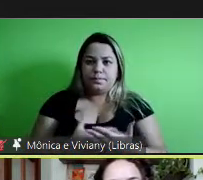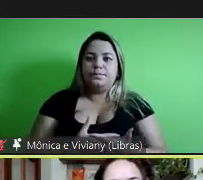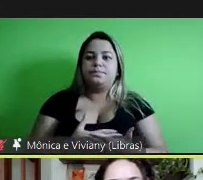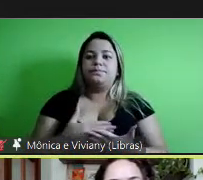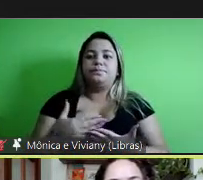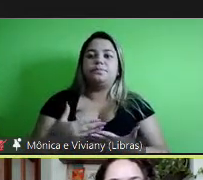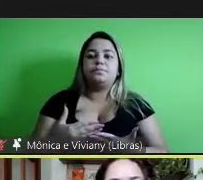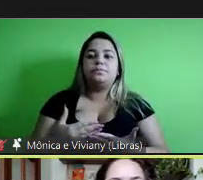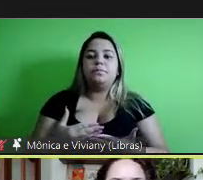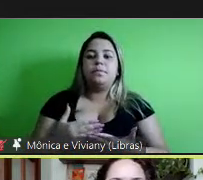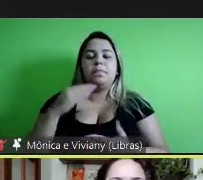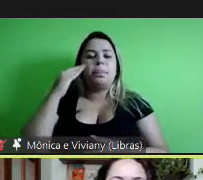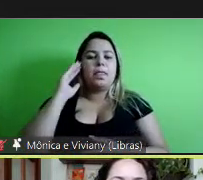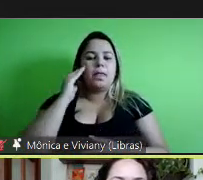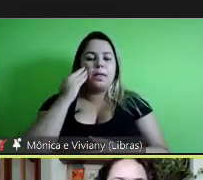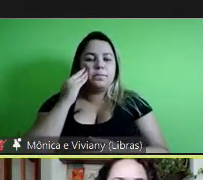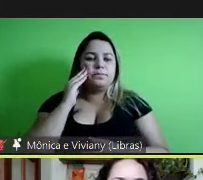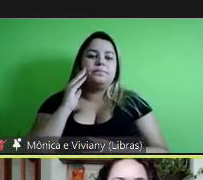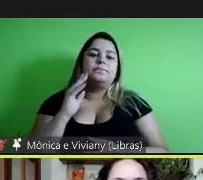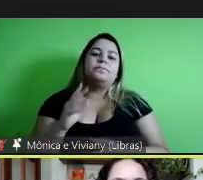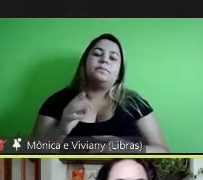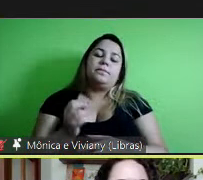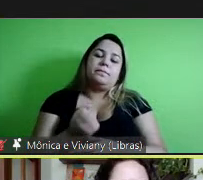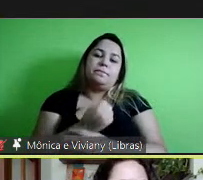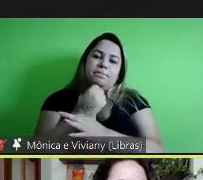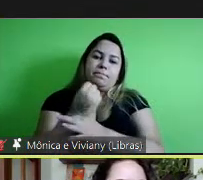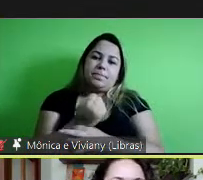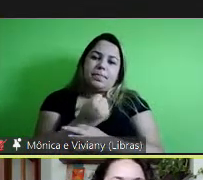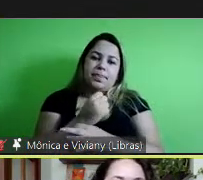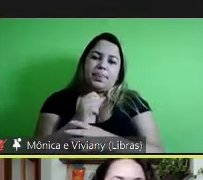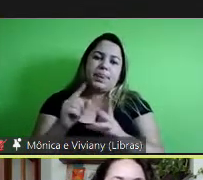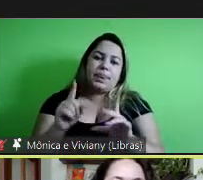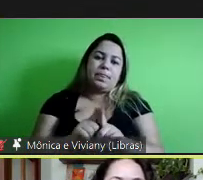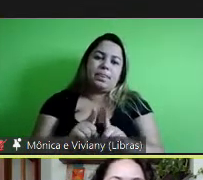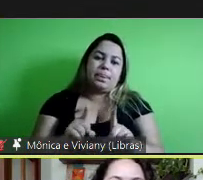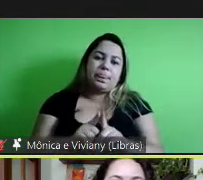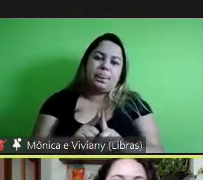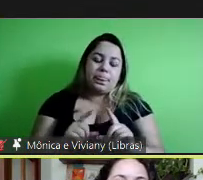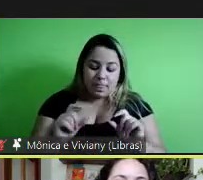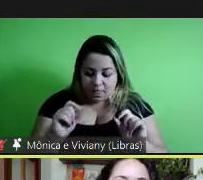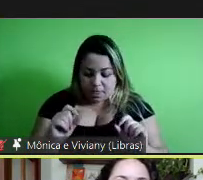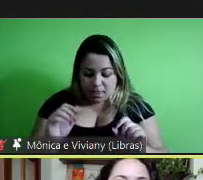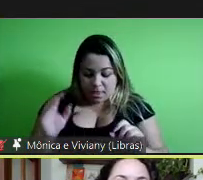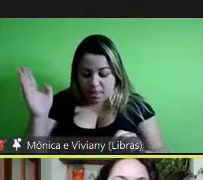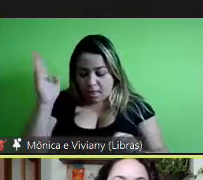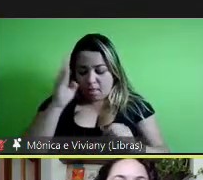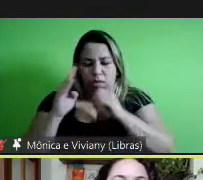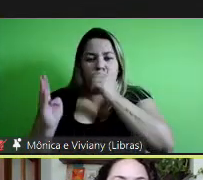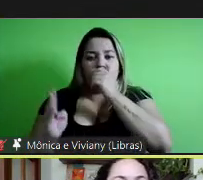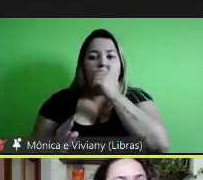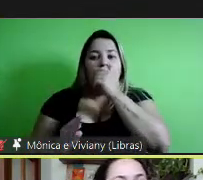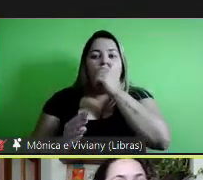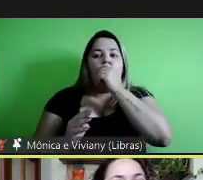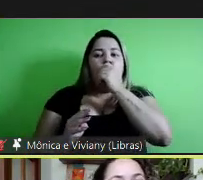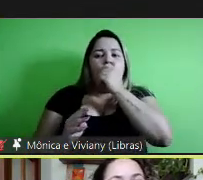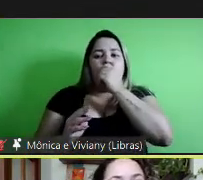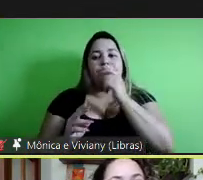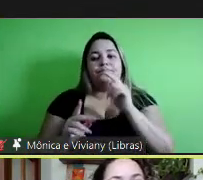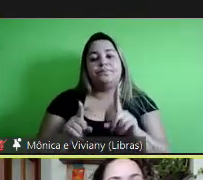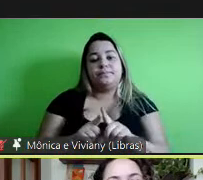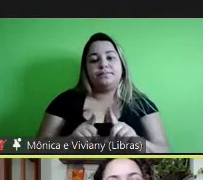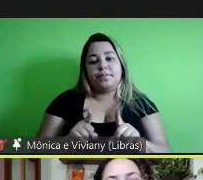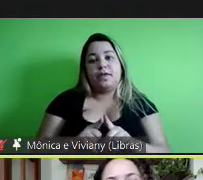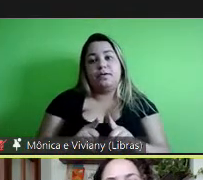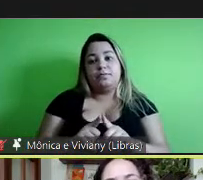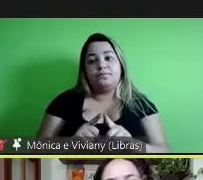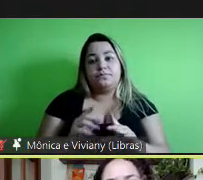explaining this part of our comprehension of this human right to an adequate food, now